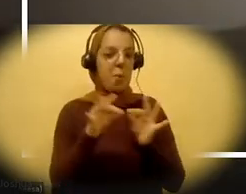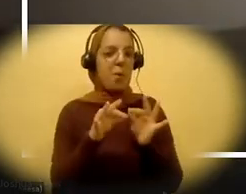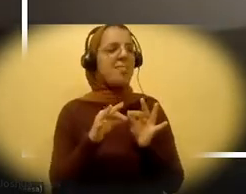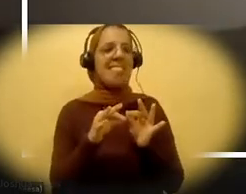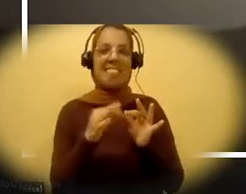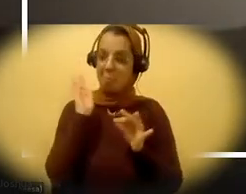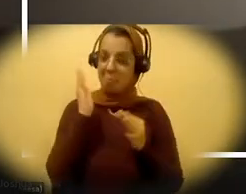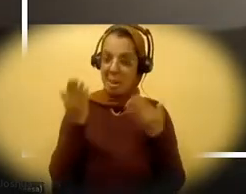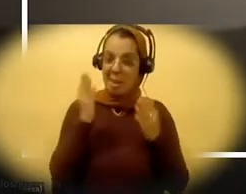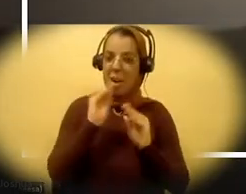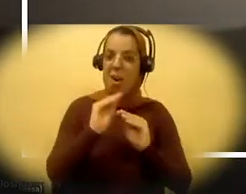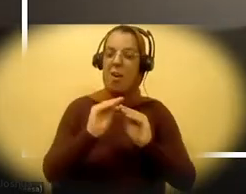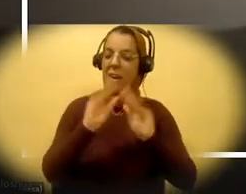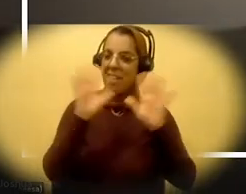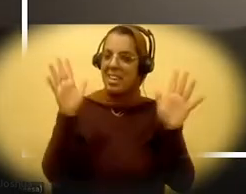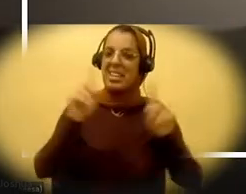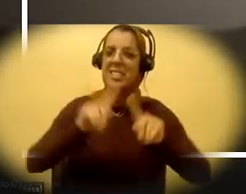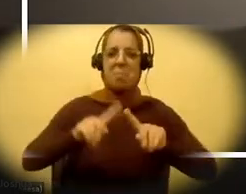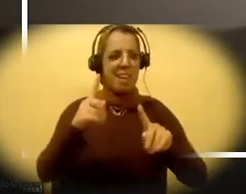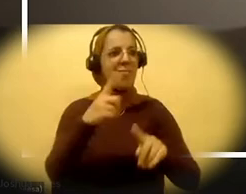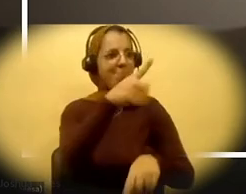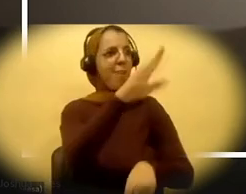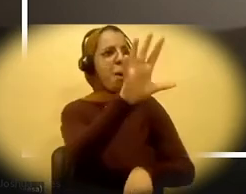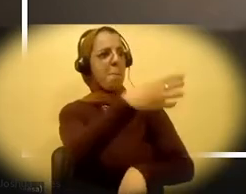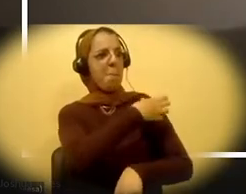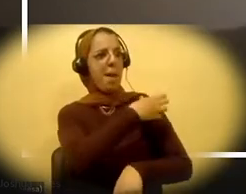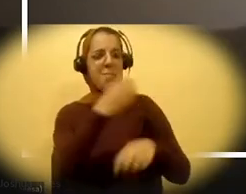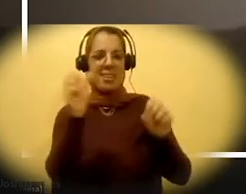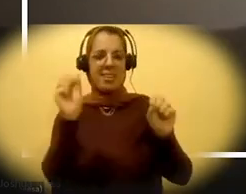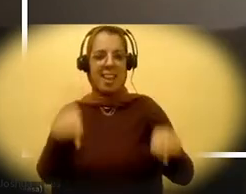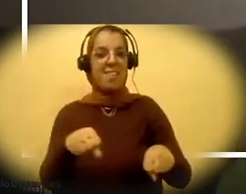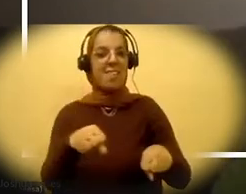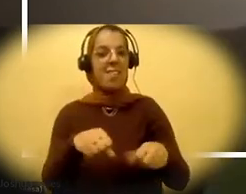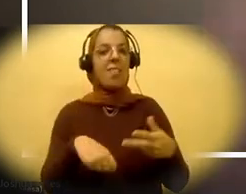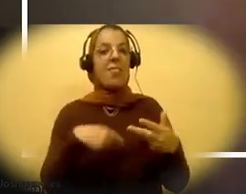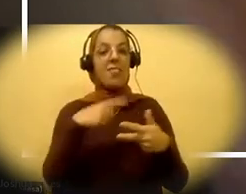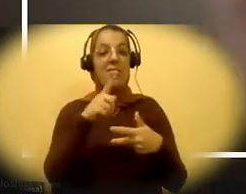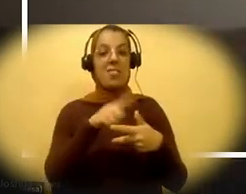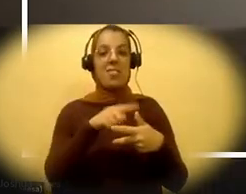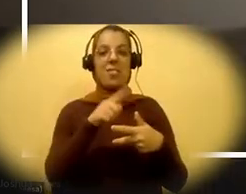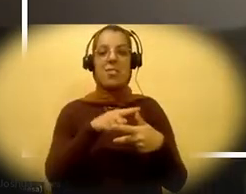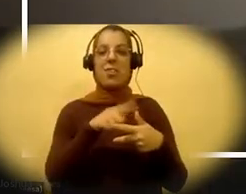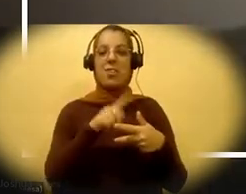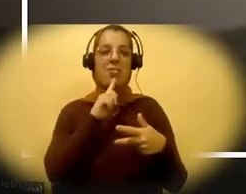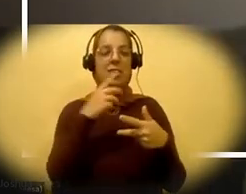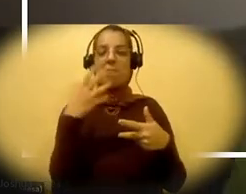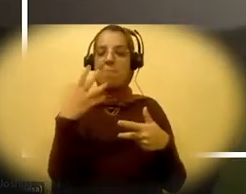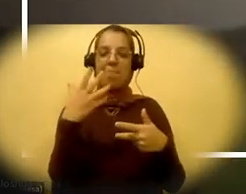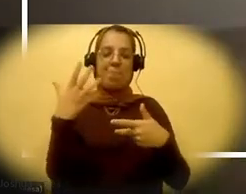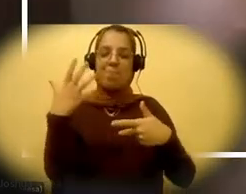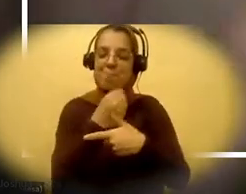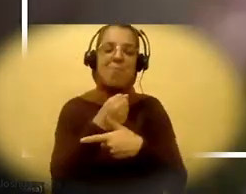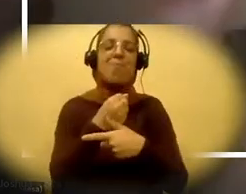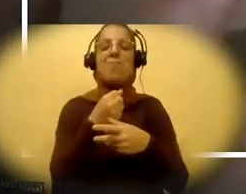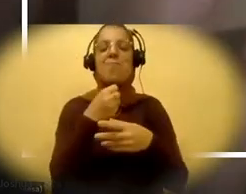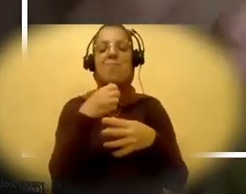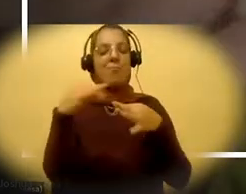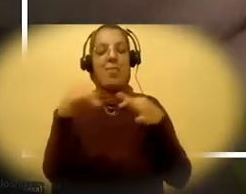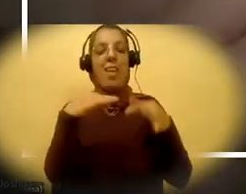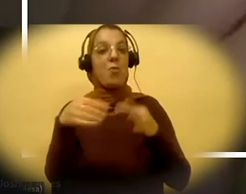but there's also a sense of empowerment, you know? And yeah, that's a very like sparkless version of representation.